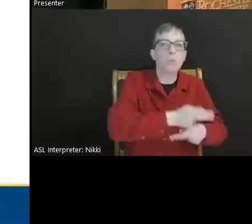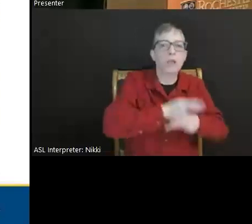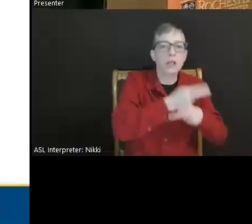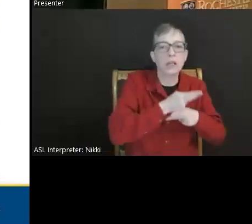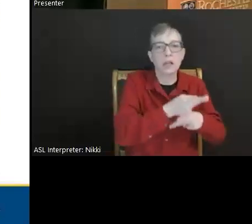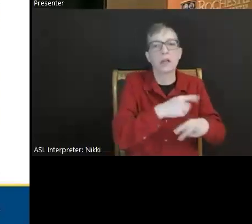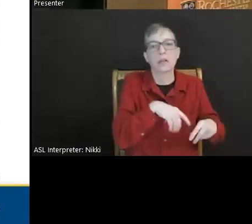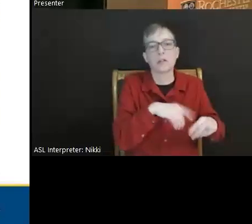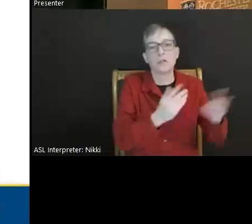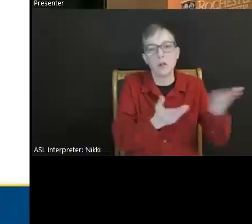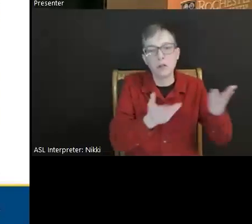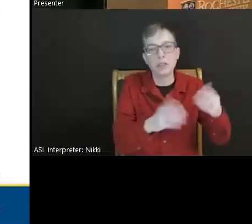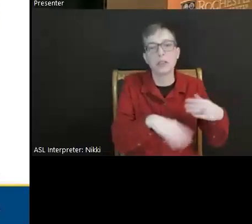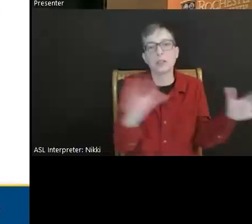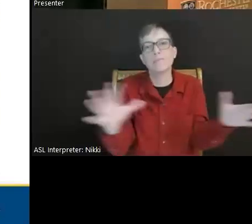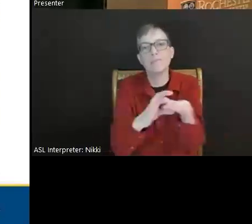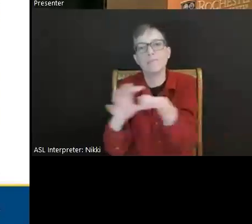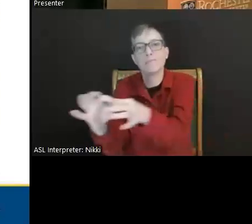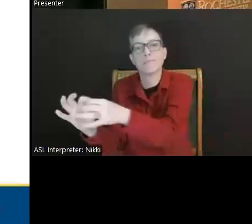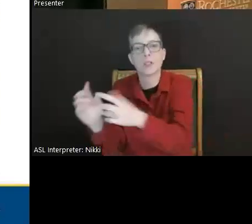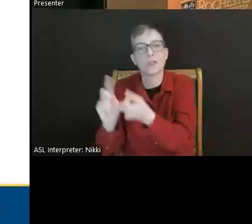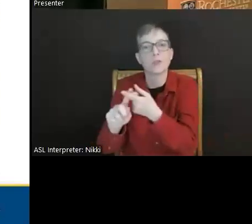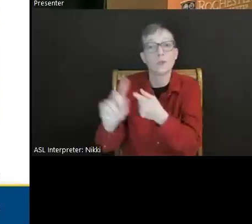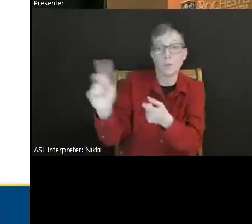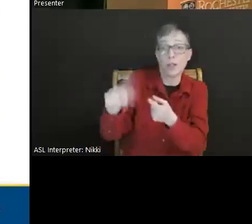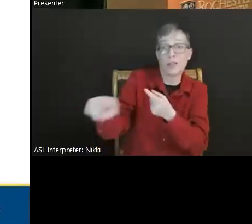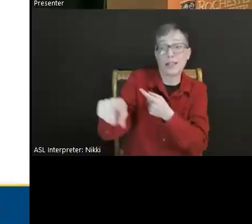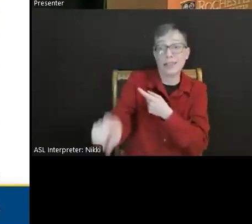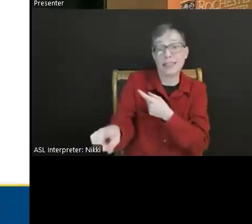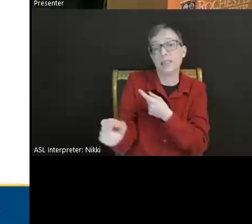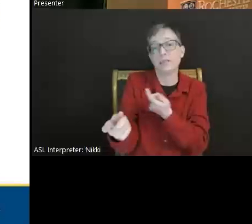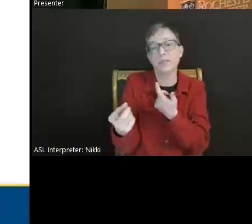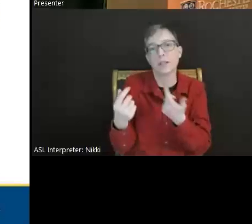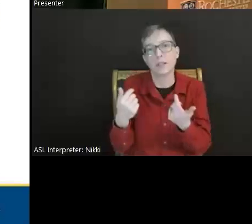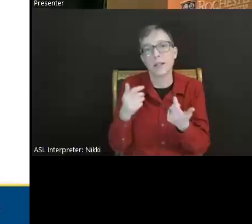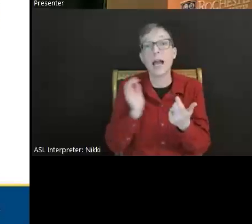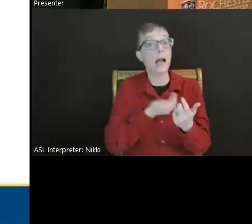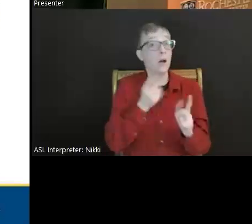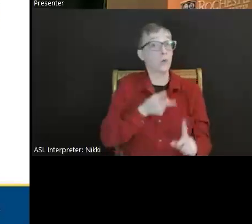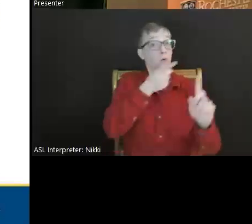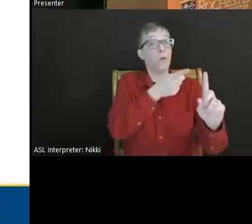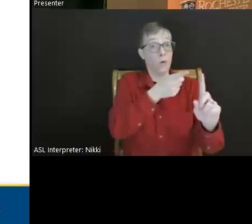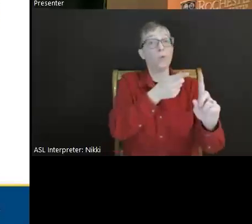to be transitional, working to eventually get patients to a point where they can engage in clinic.